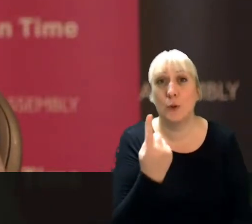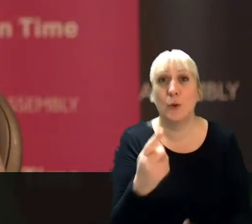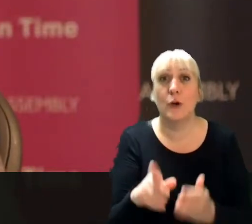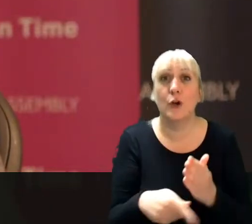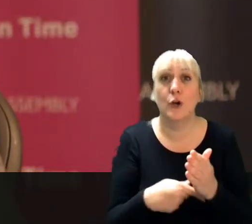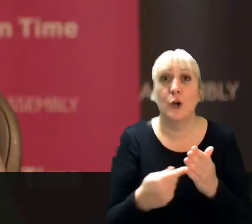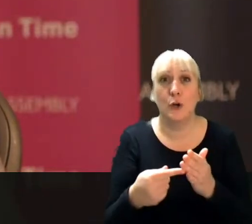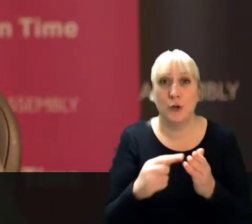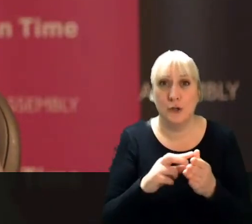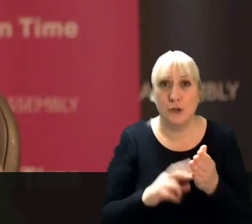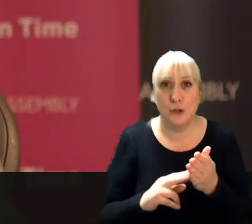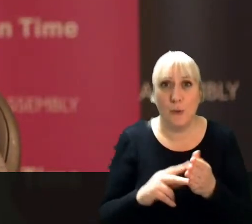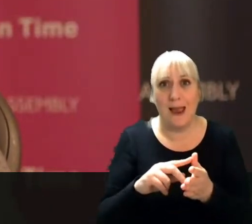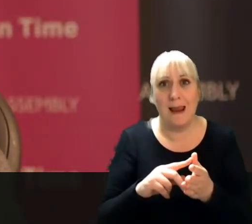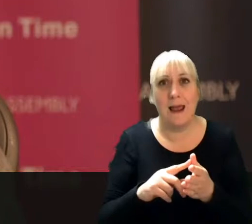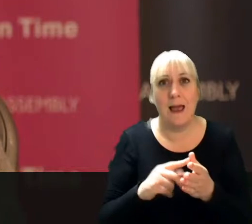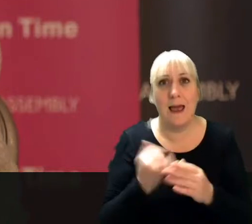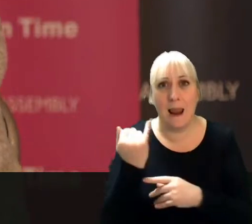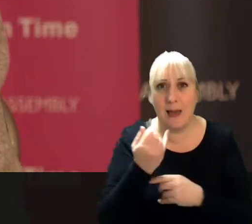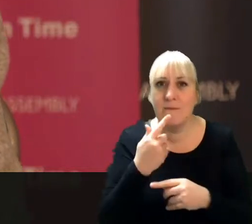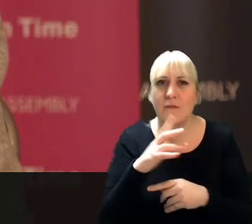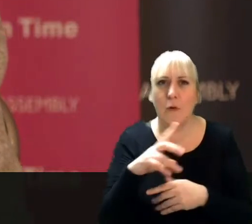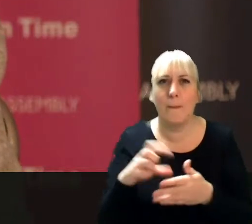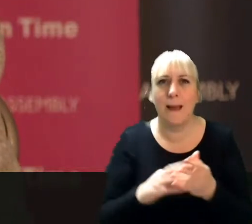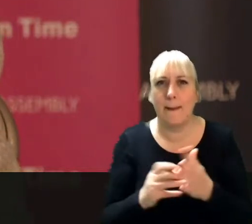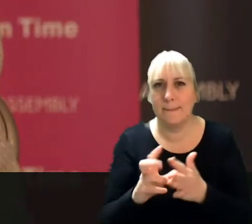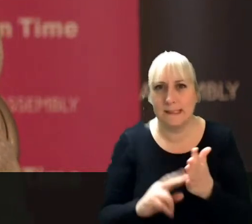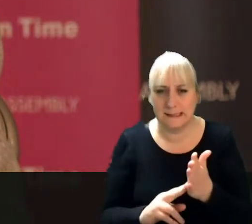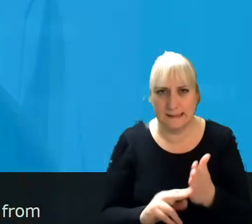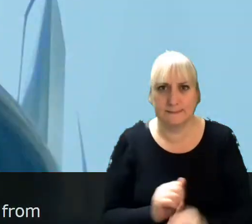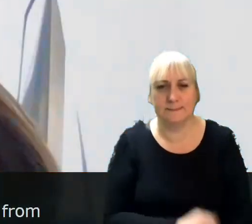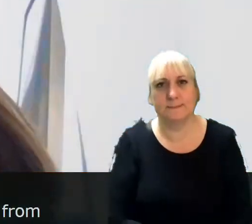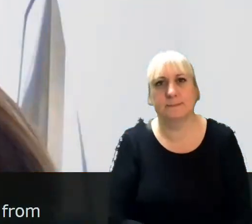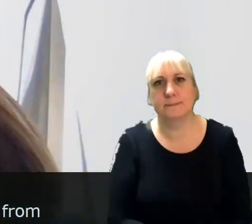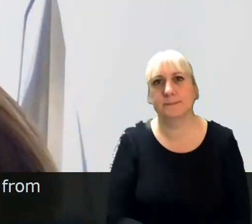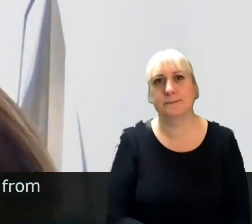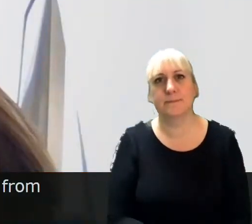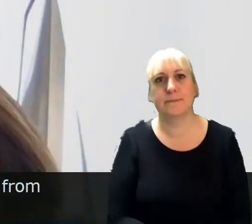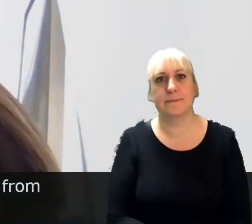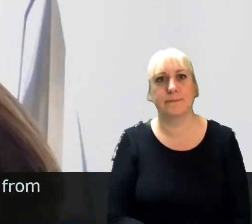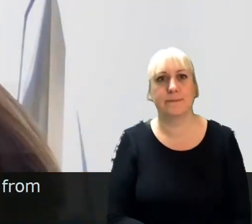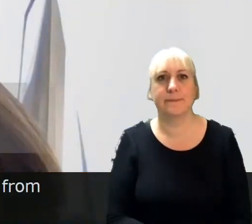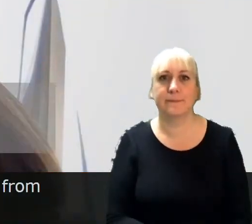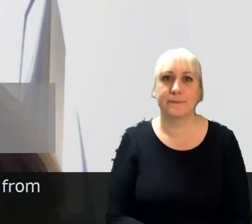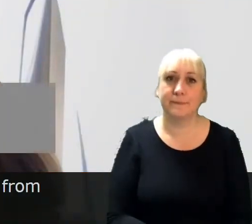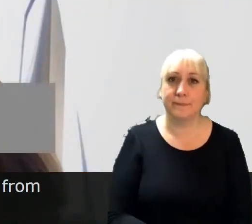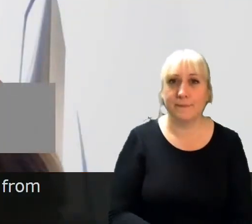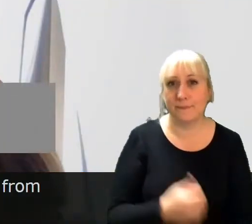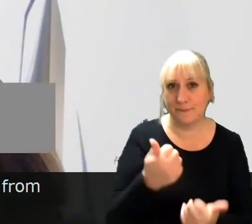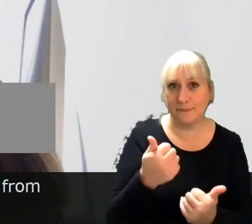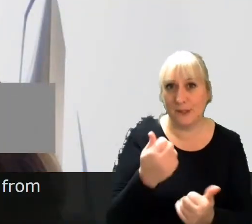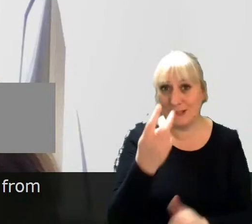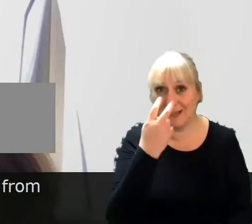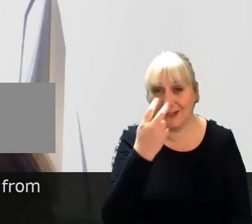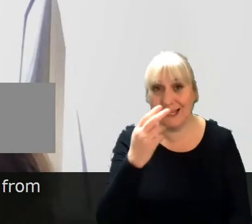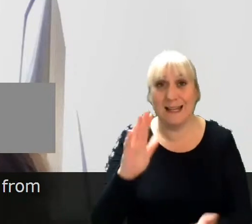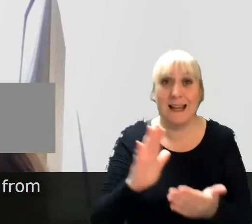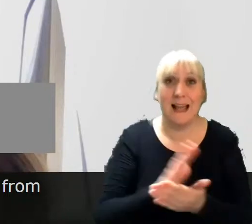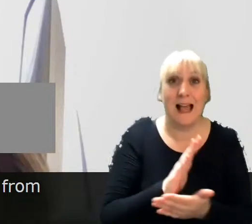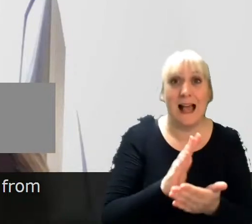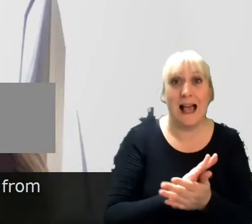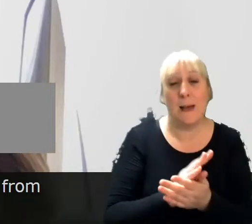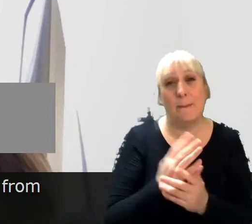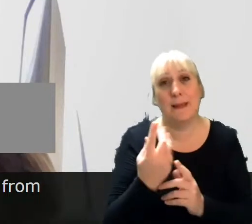to ask the next question, please? Good evening, and happy Chinese New Year for those who are celebrating